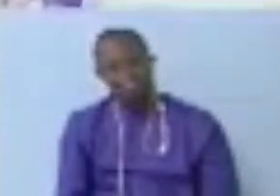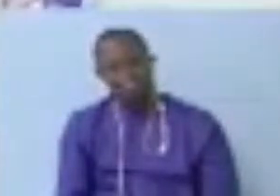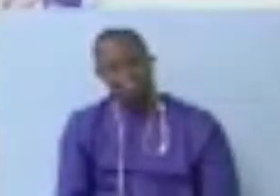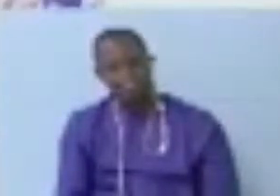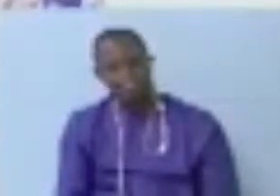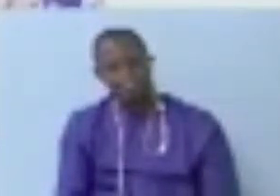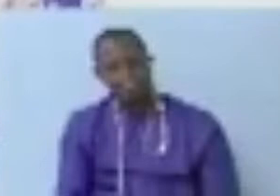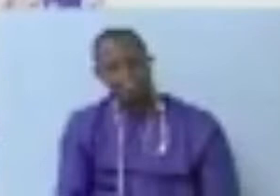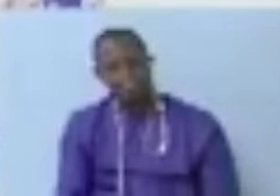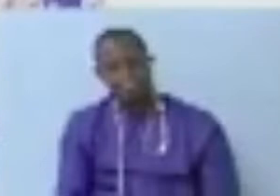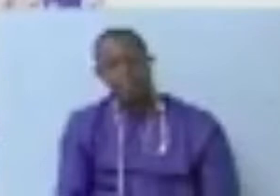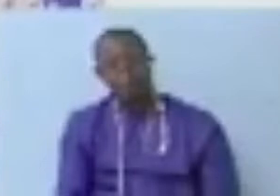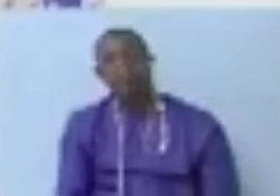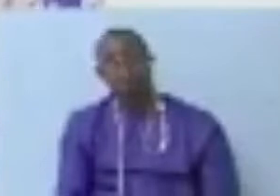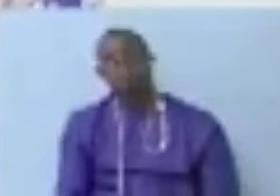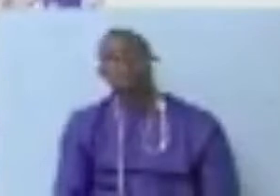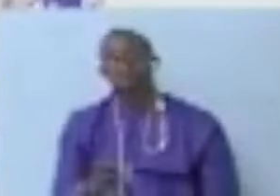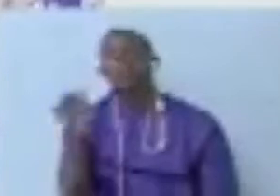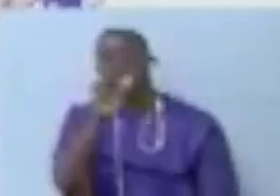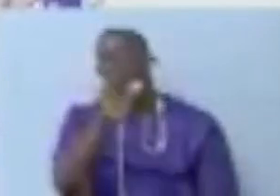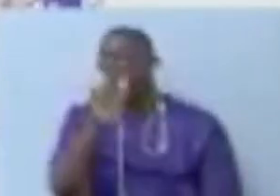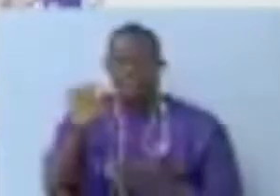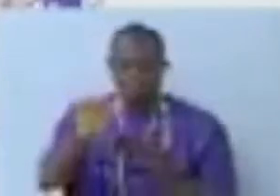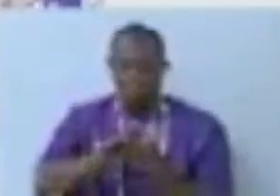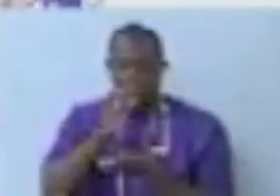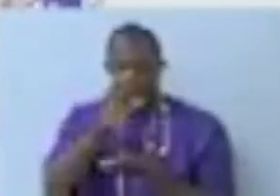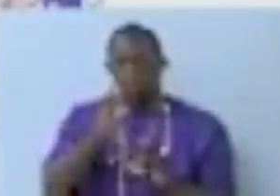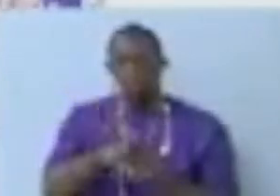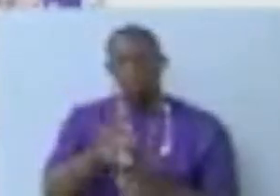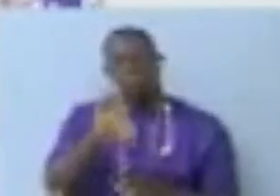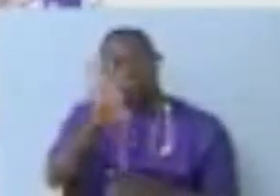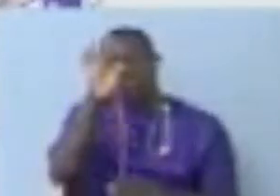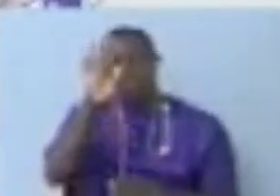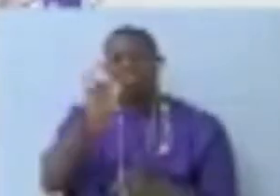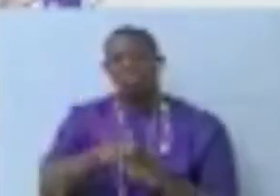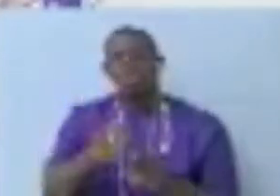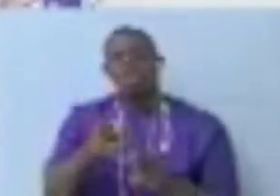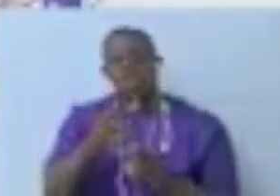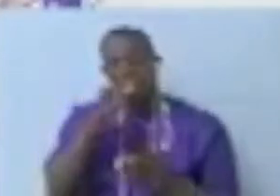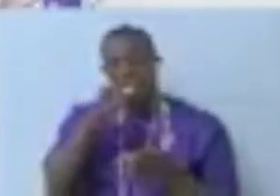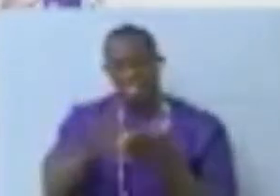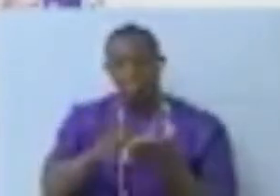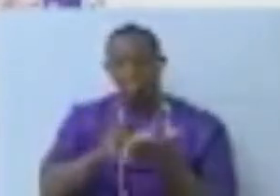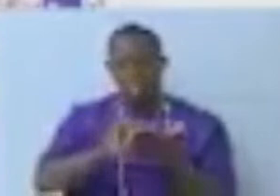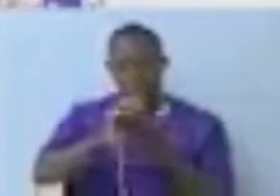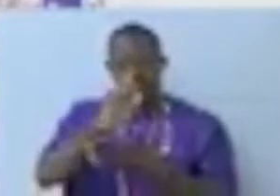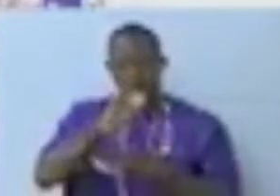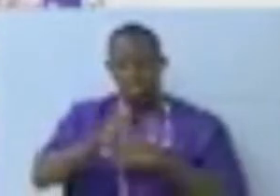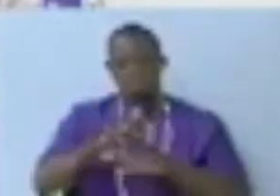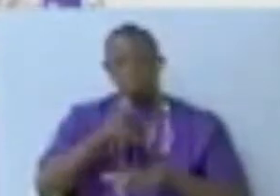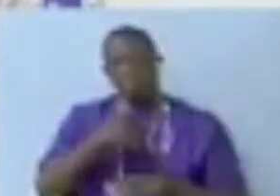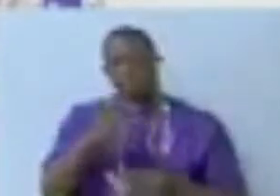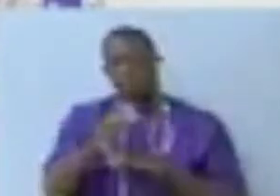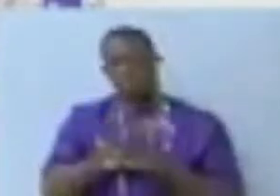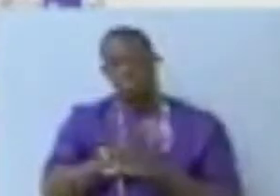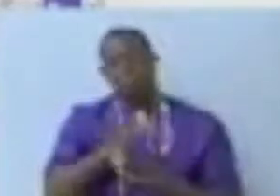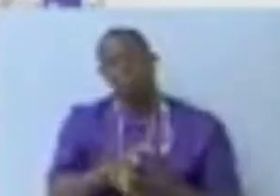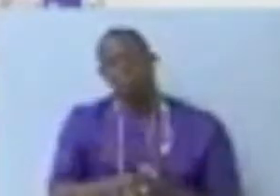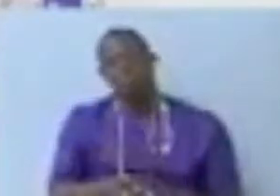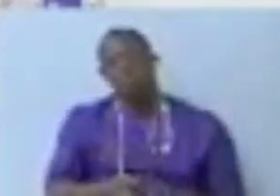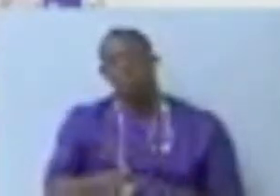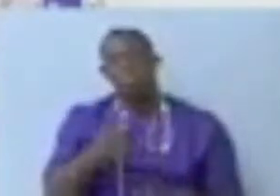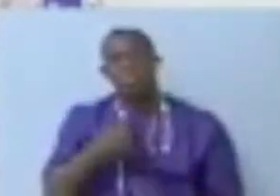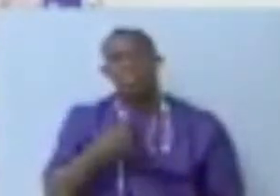It says appointment. Ago kami ya tombandiro And addressed to me. and you kindelaka.